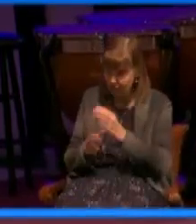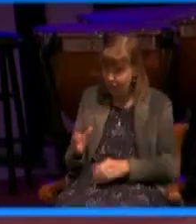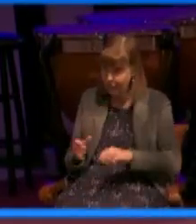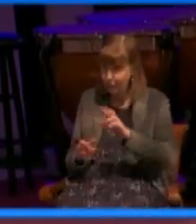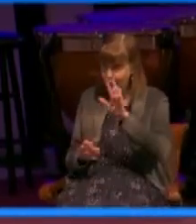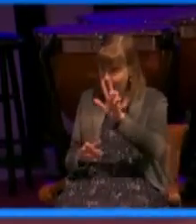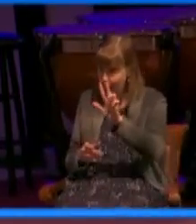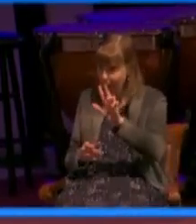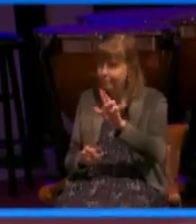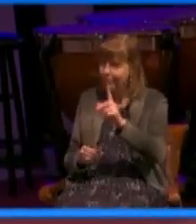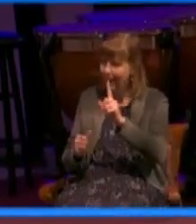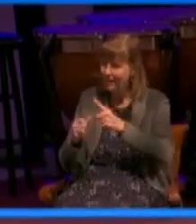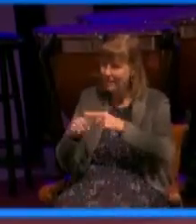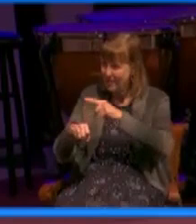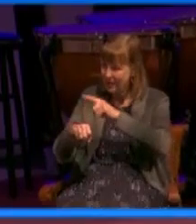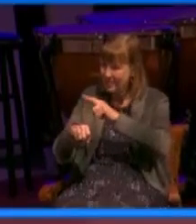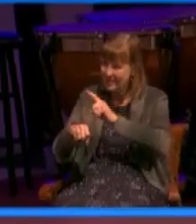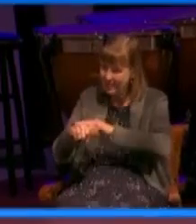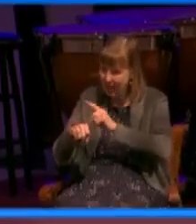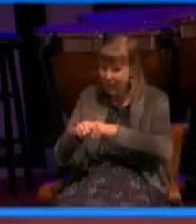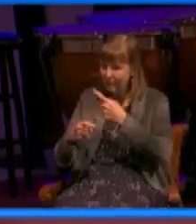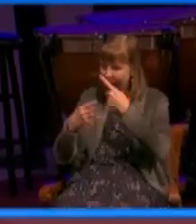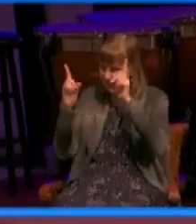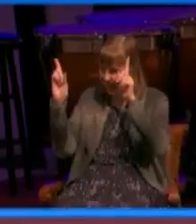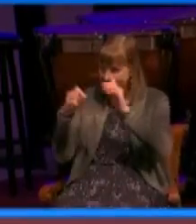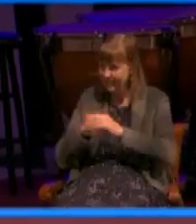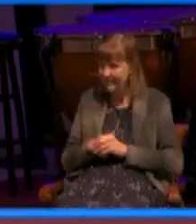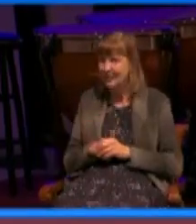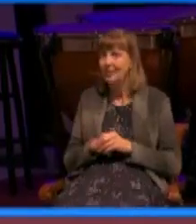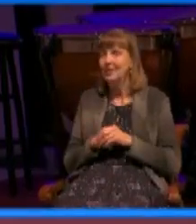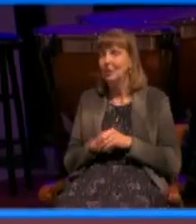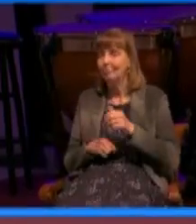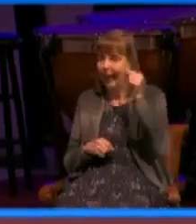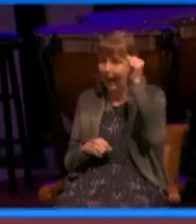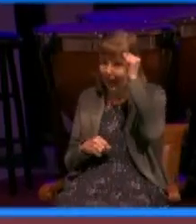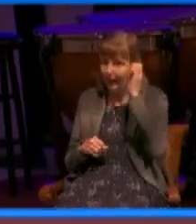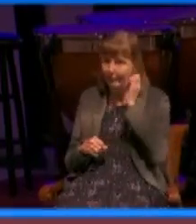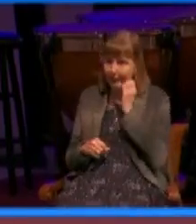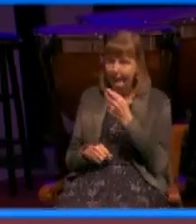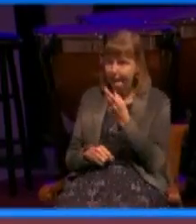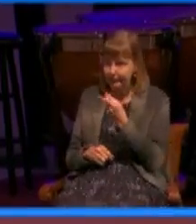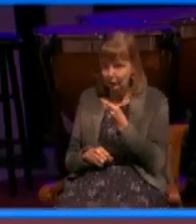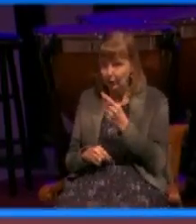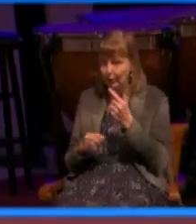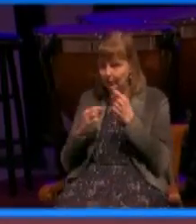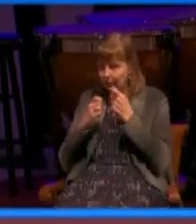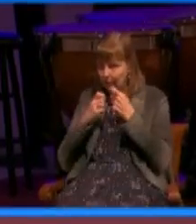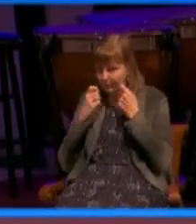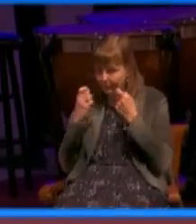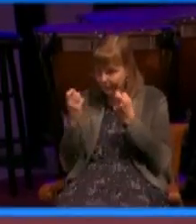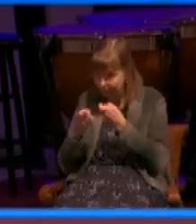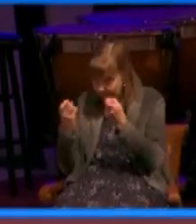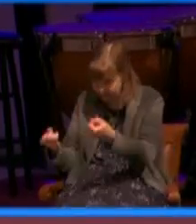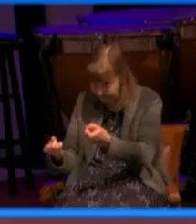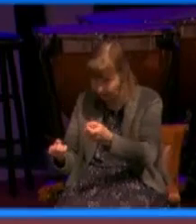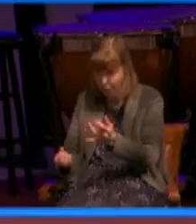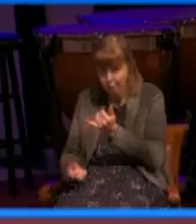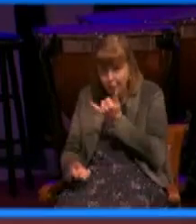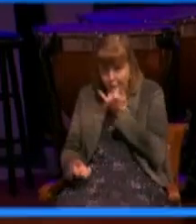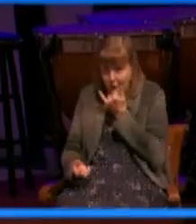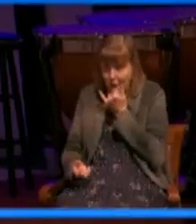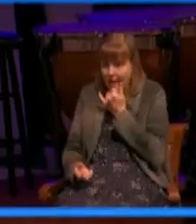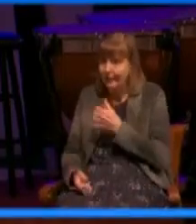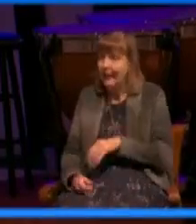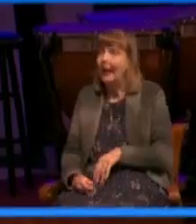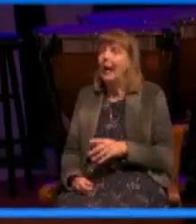In Genesis chapter 3, verse 15, after the sin of Adam and Eve, God tells Eve that she will have an offspring, meaning one will come from her